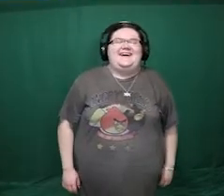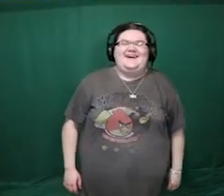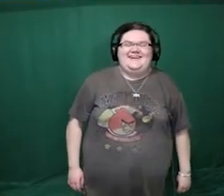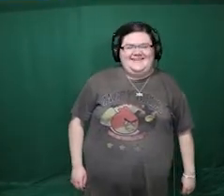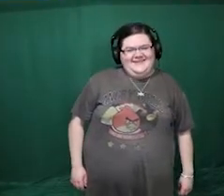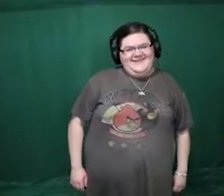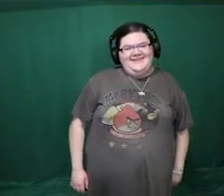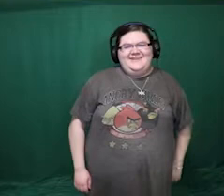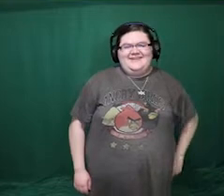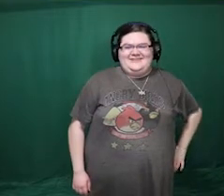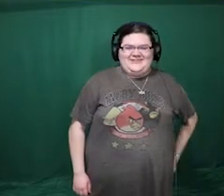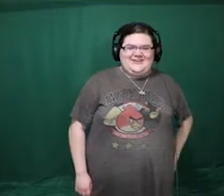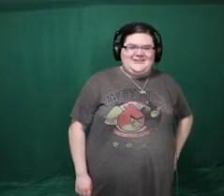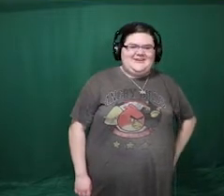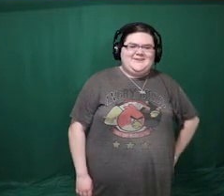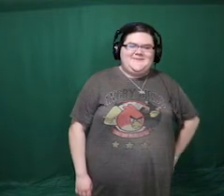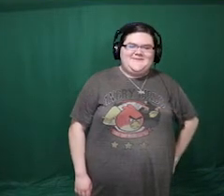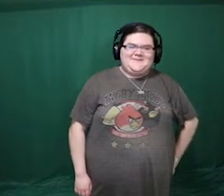Simon!